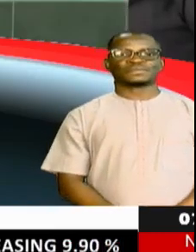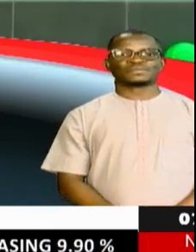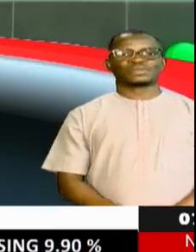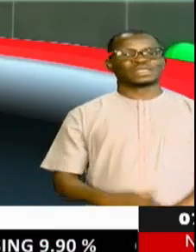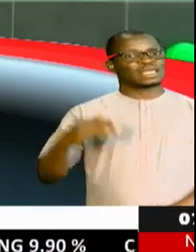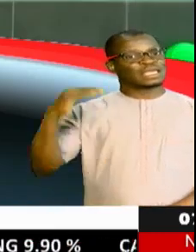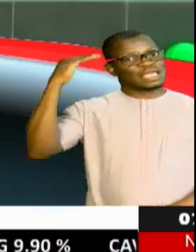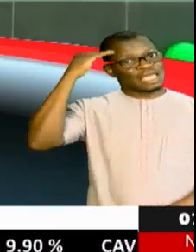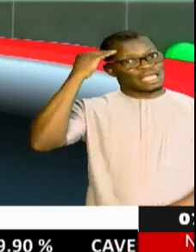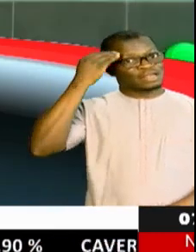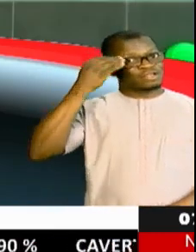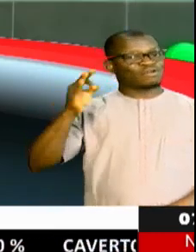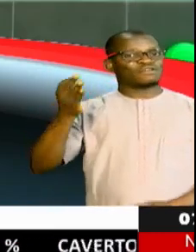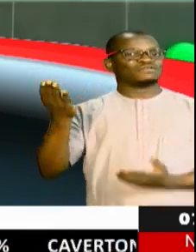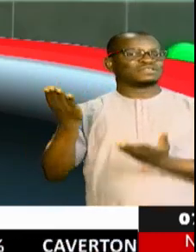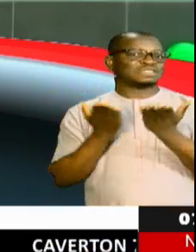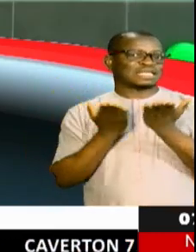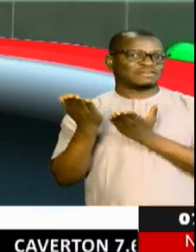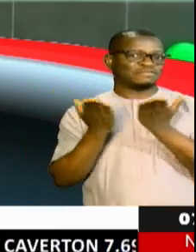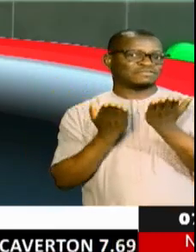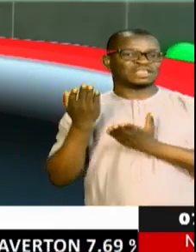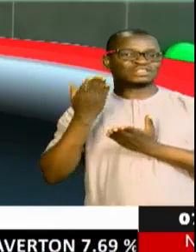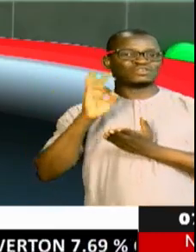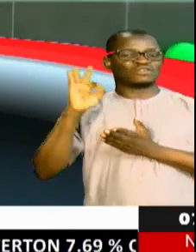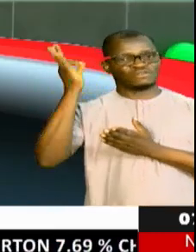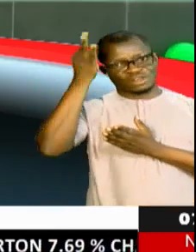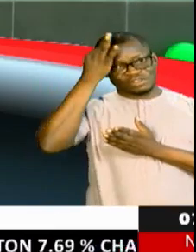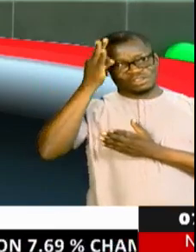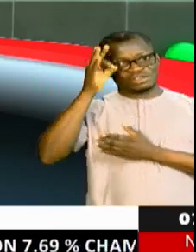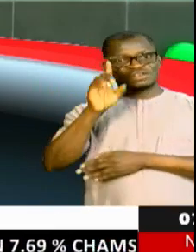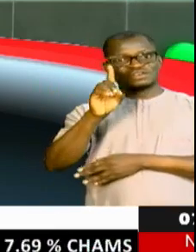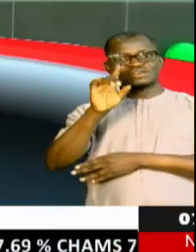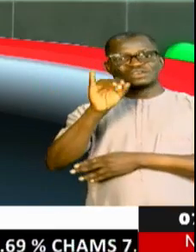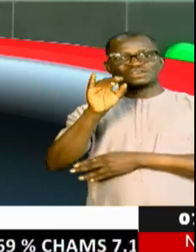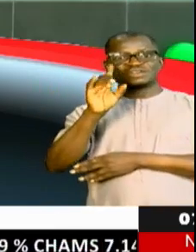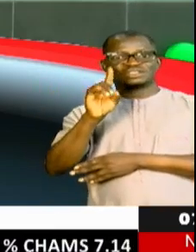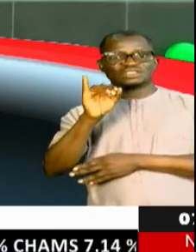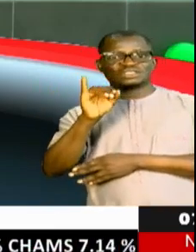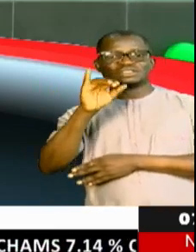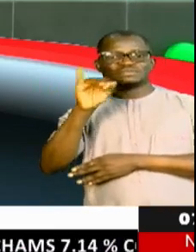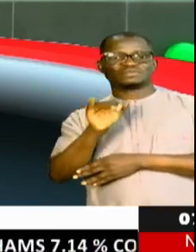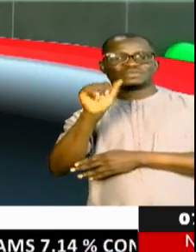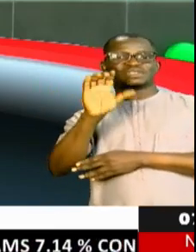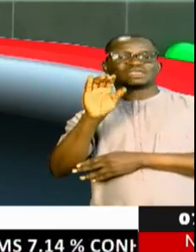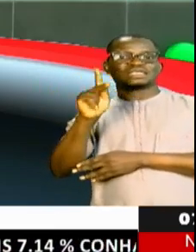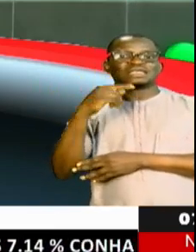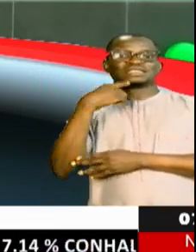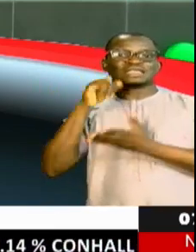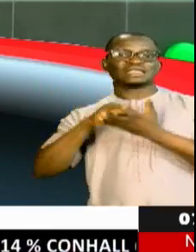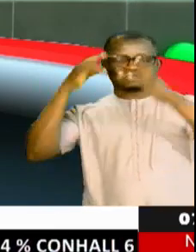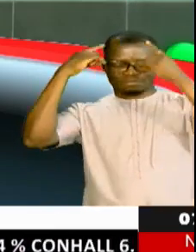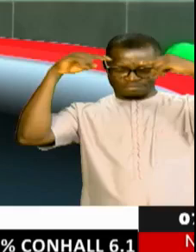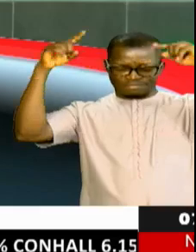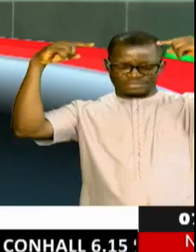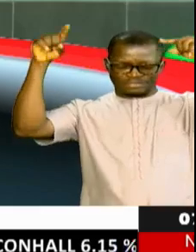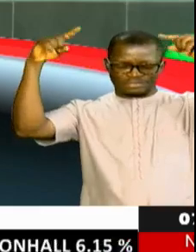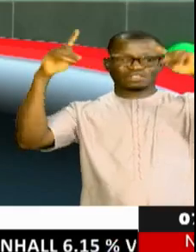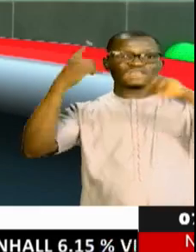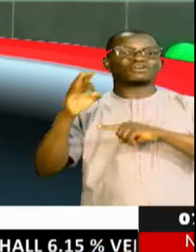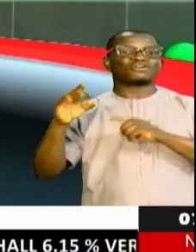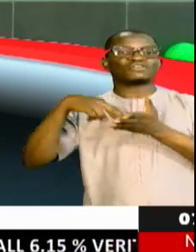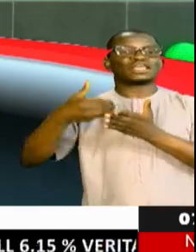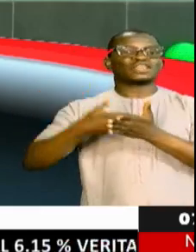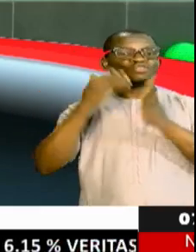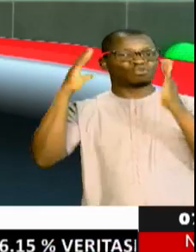head of service of the Federation, Didi Elsa Wilson-Jack, says the success of the renewed hope